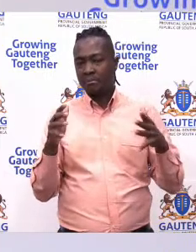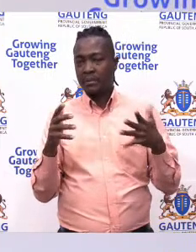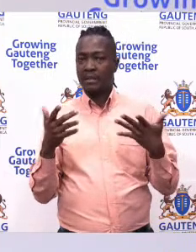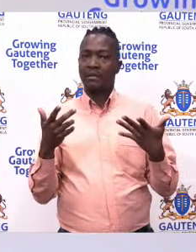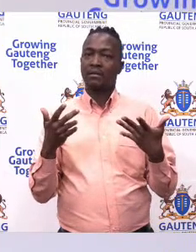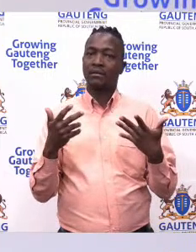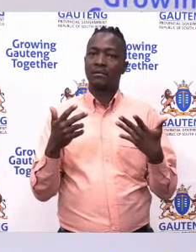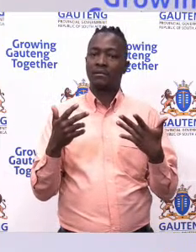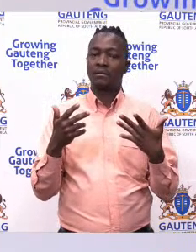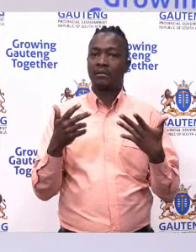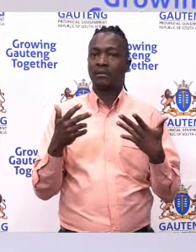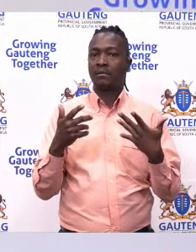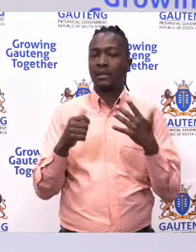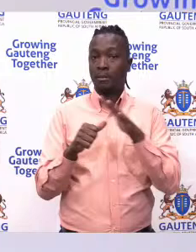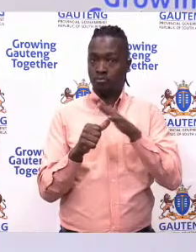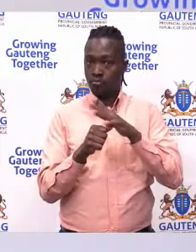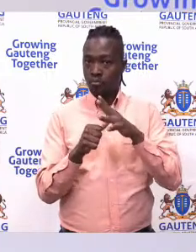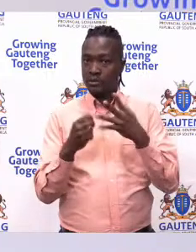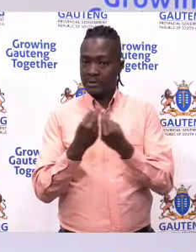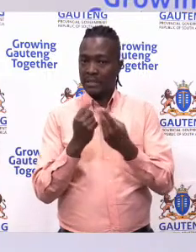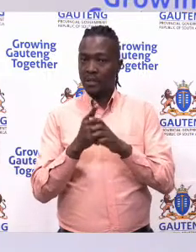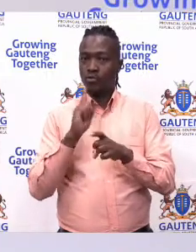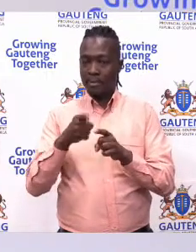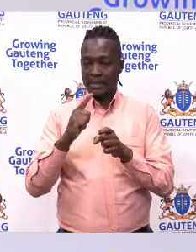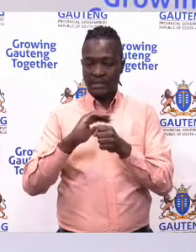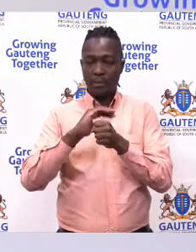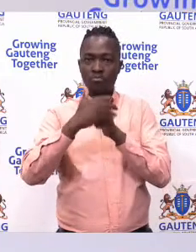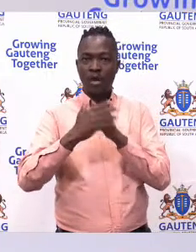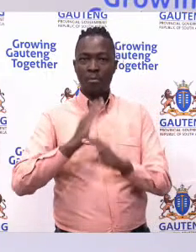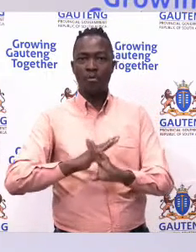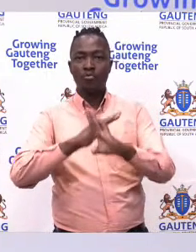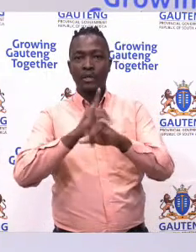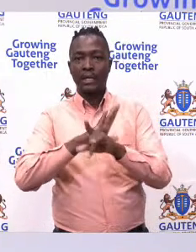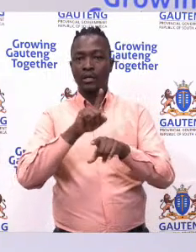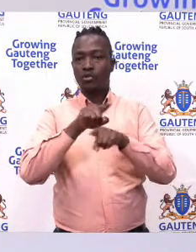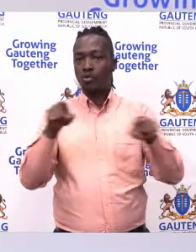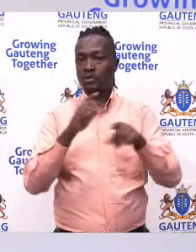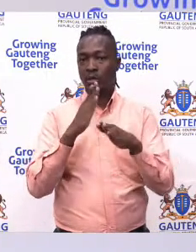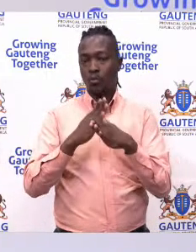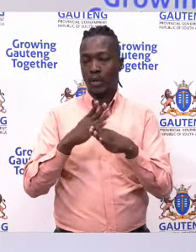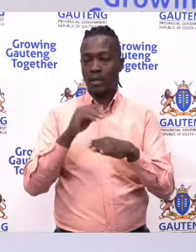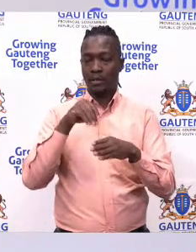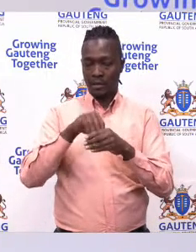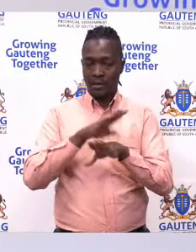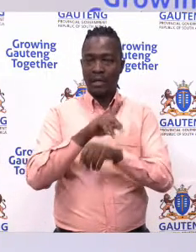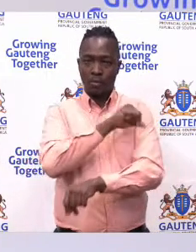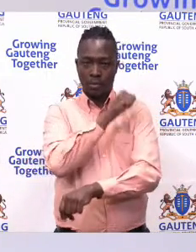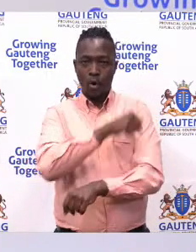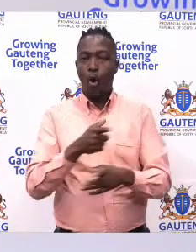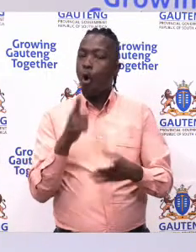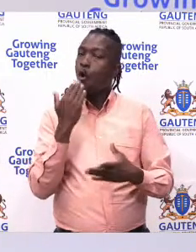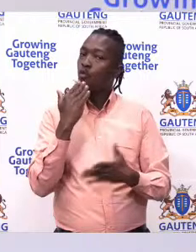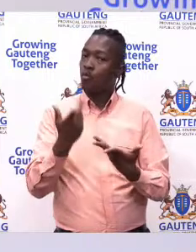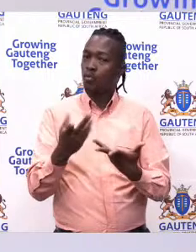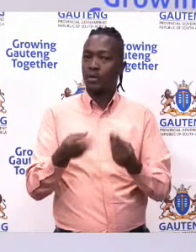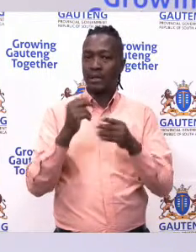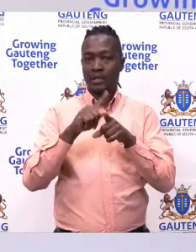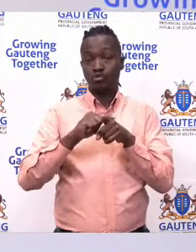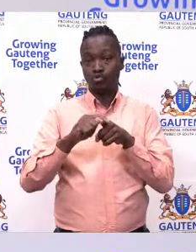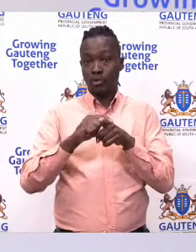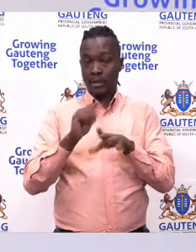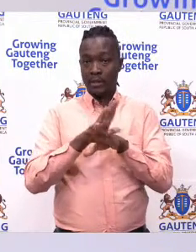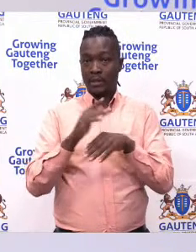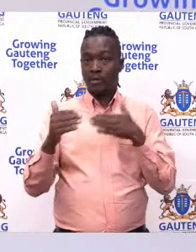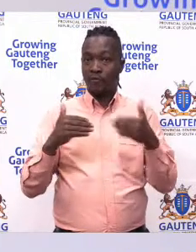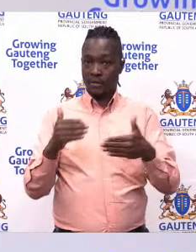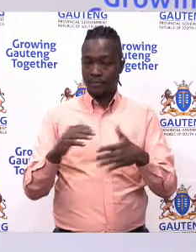preoccupation, to make sure that we are able to protect those who work in our facilities or who get training in our facilities.